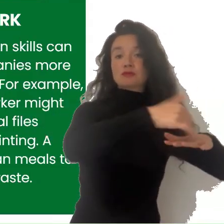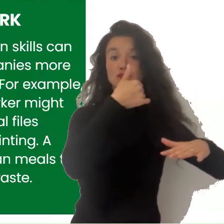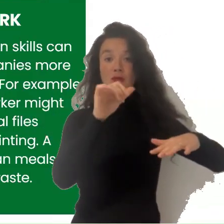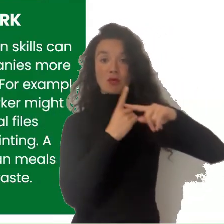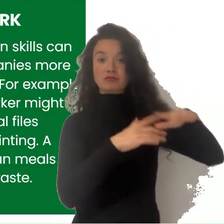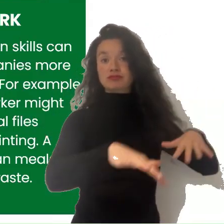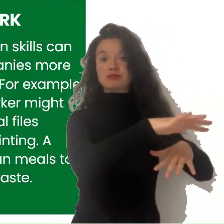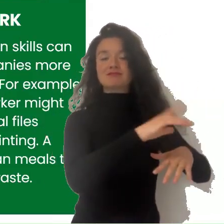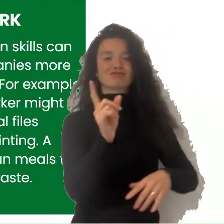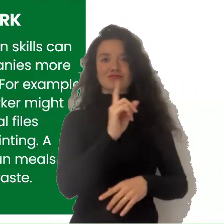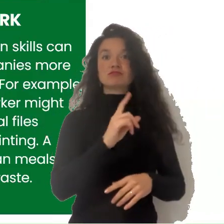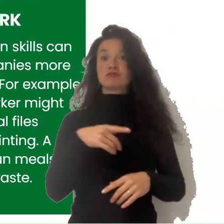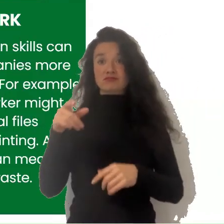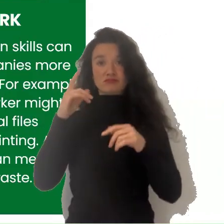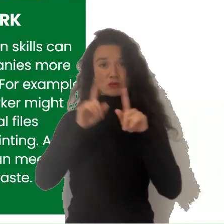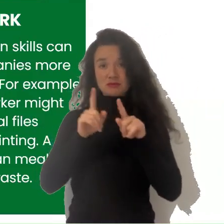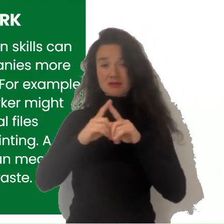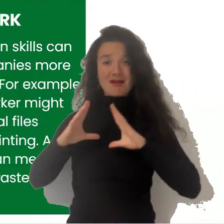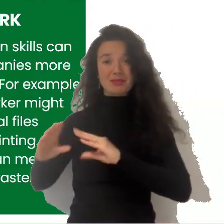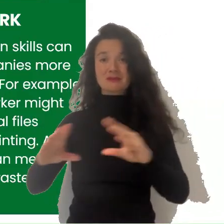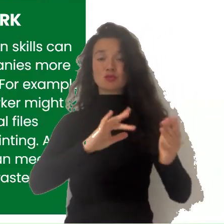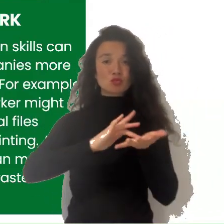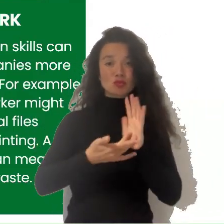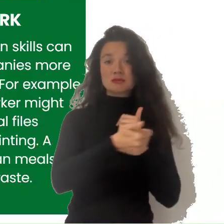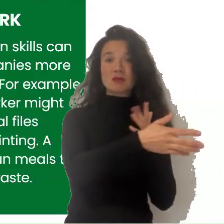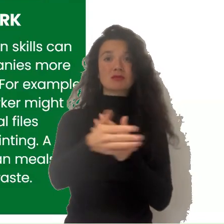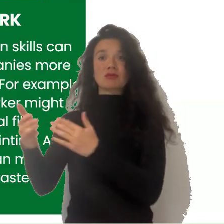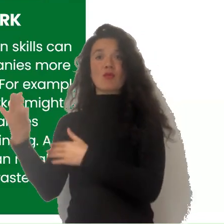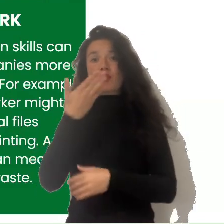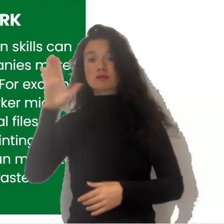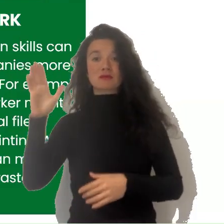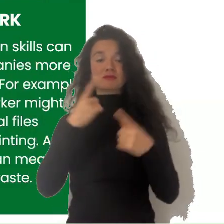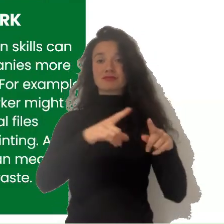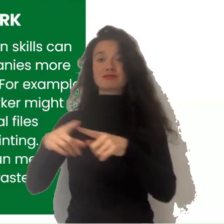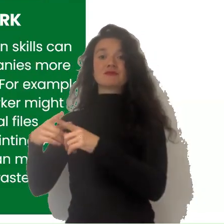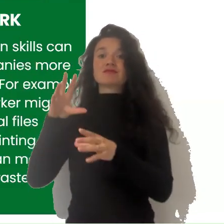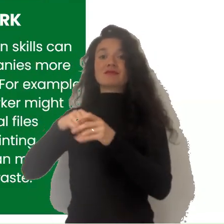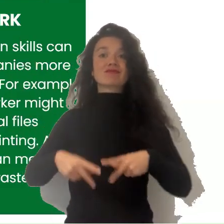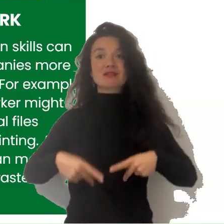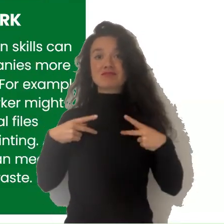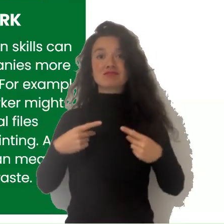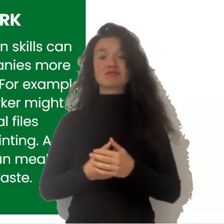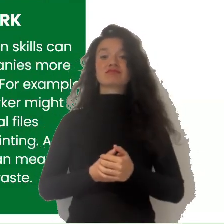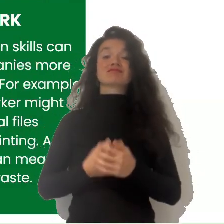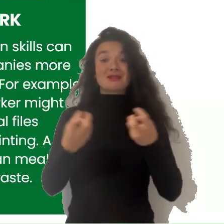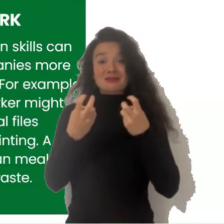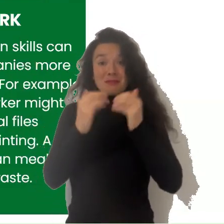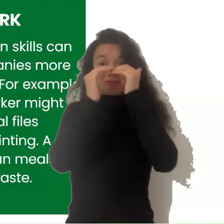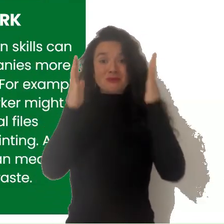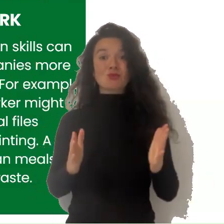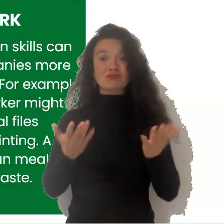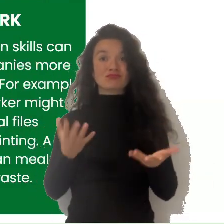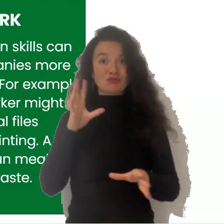grow plants in your home that will affect positively the environment. And these things are green